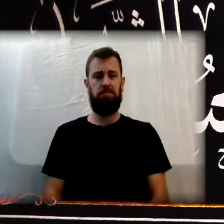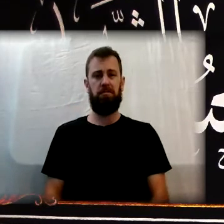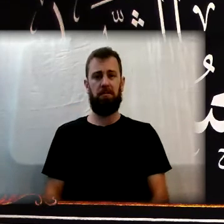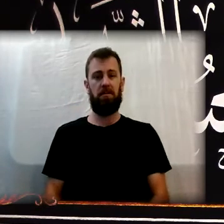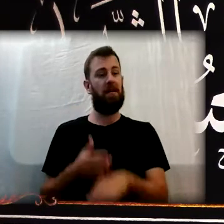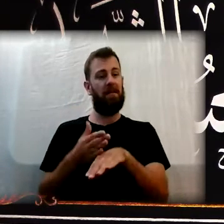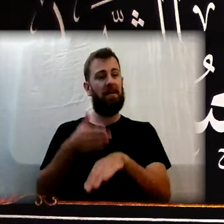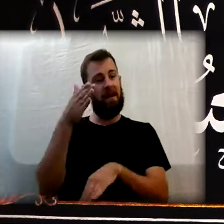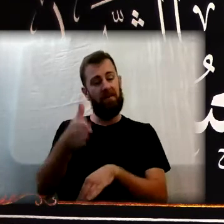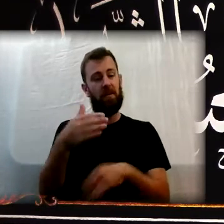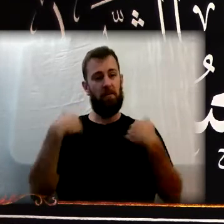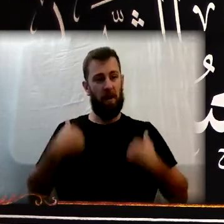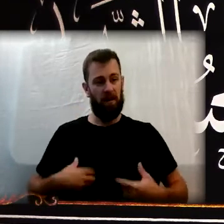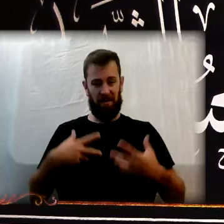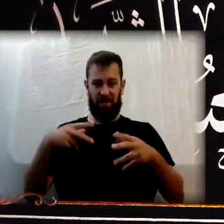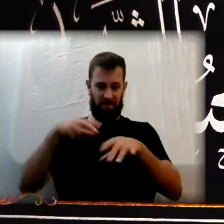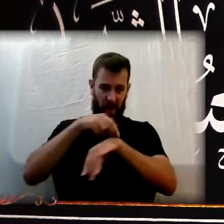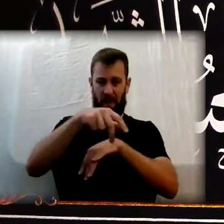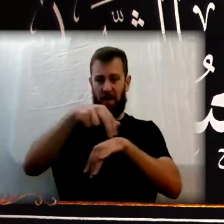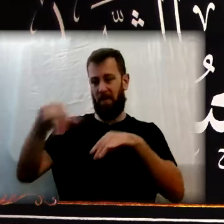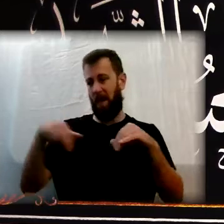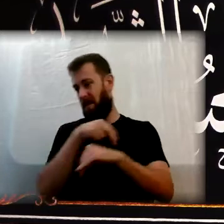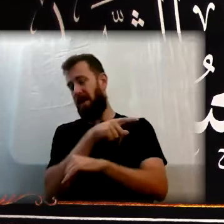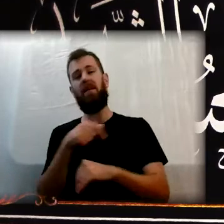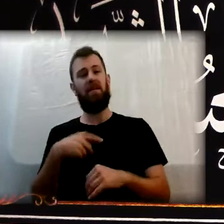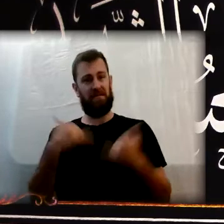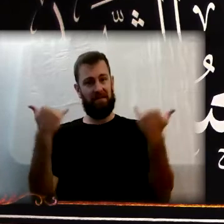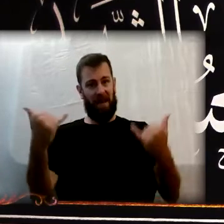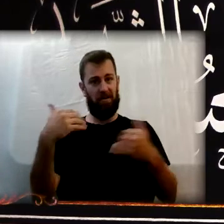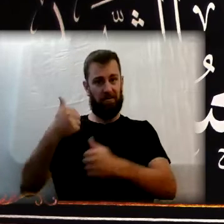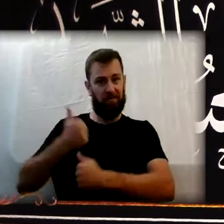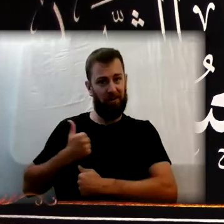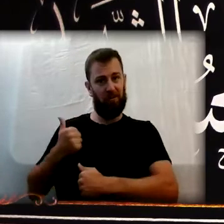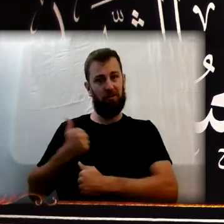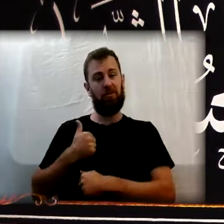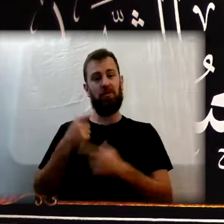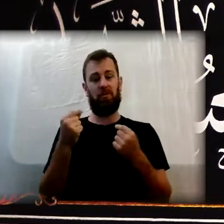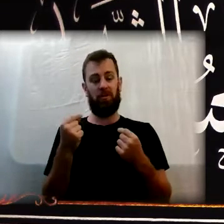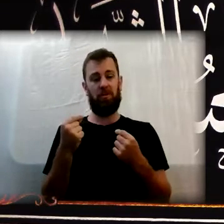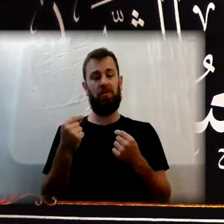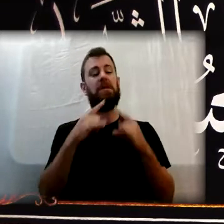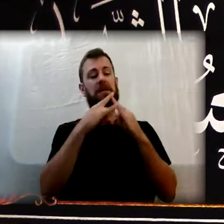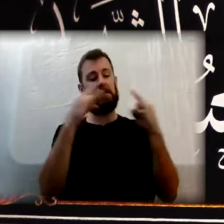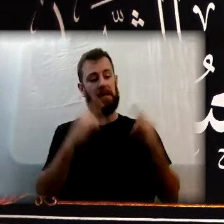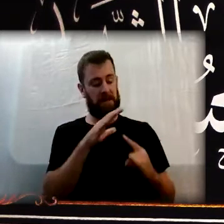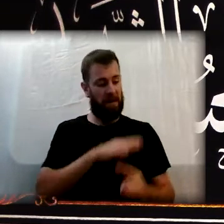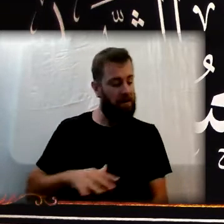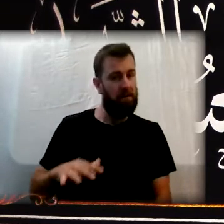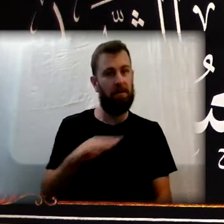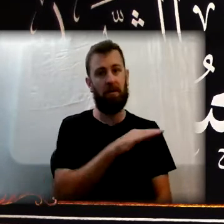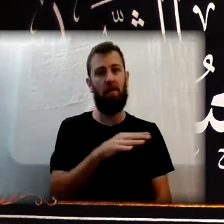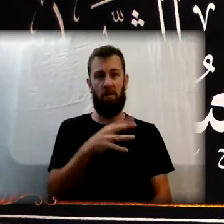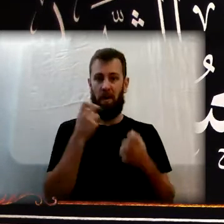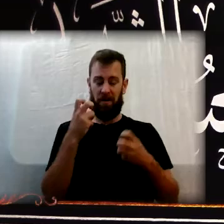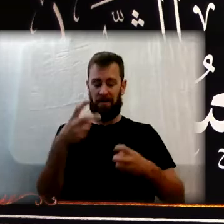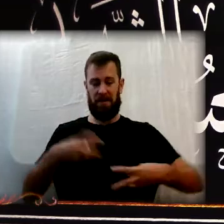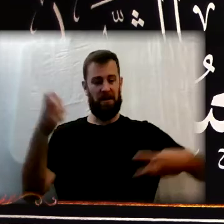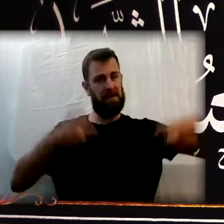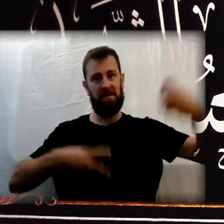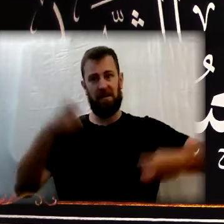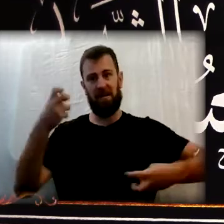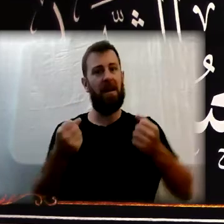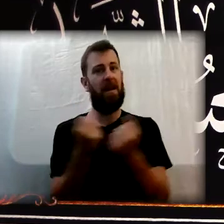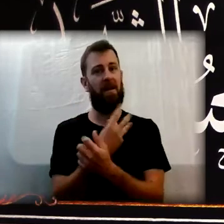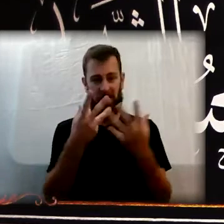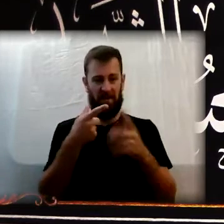And after the bodies had been trampled, now the soldiers started going towards the tent. They wanted to loot the